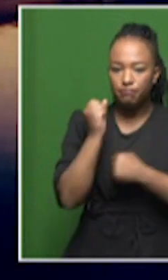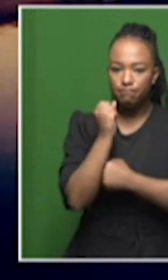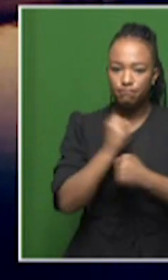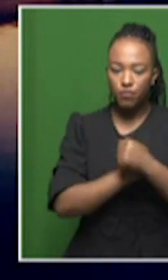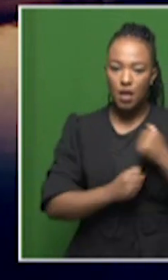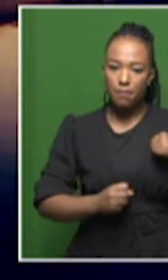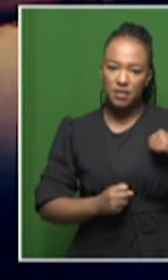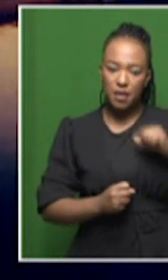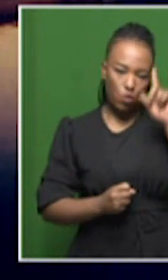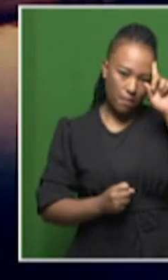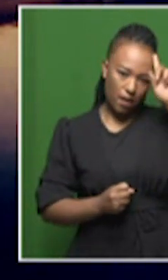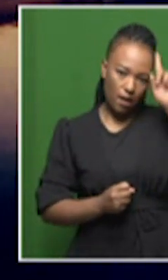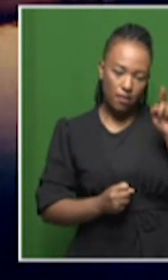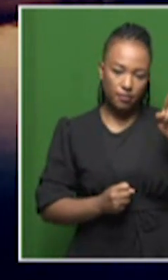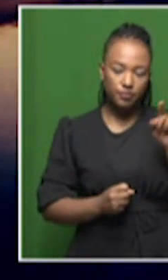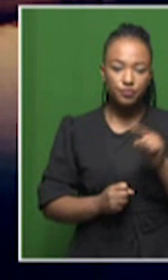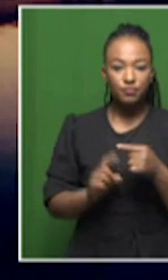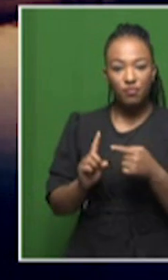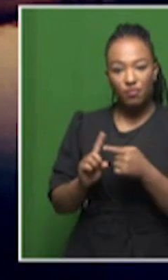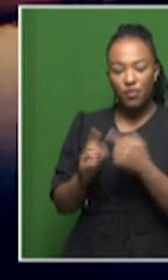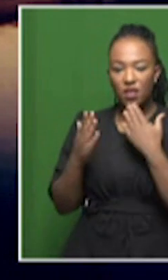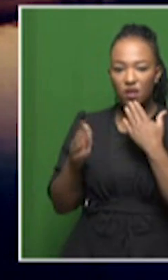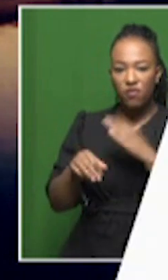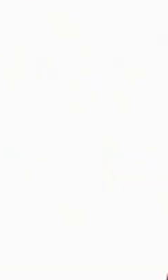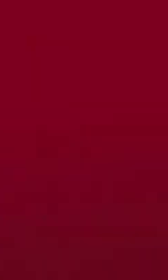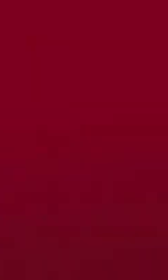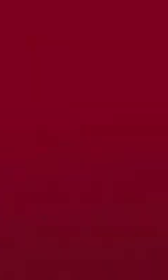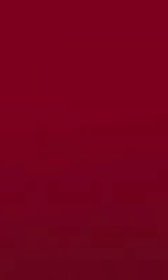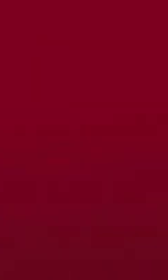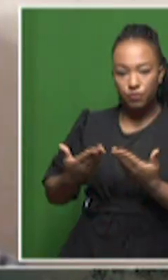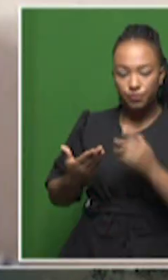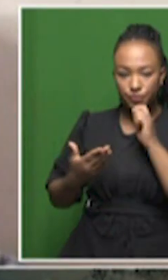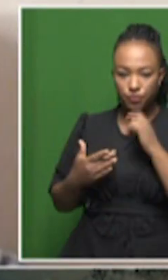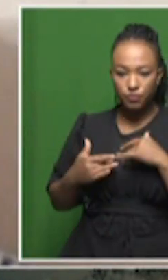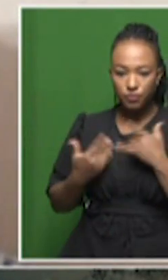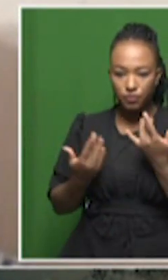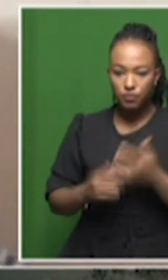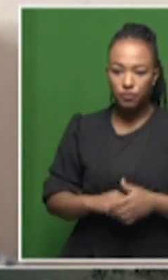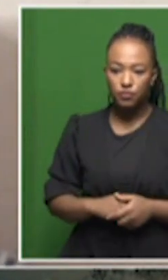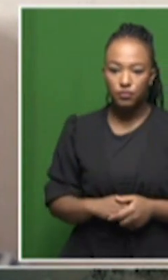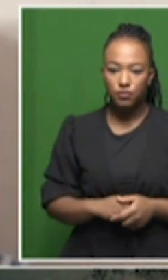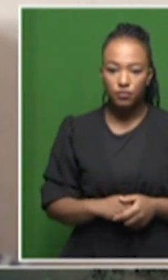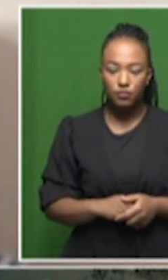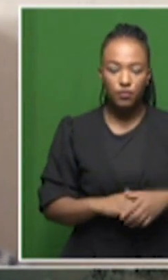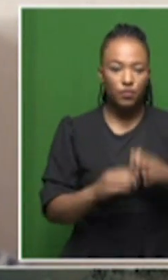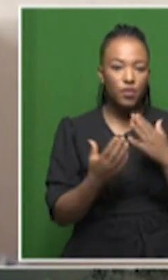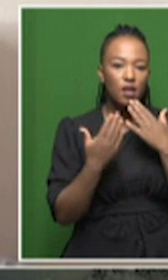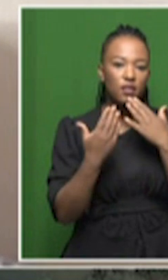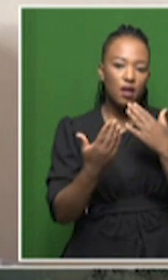Bay Metro Municipality. Mr. Tsatsire, thanks so much for your time. Welcome to Morning Live. Thank you very